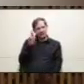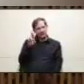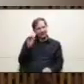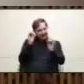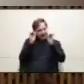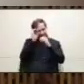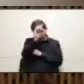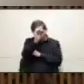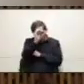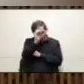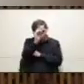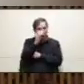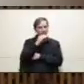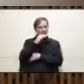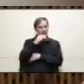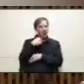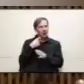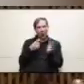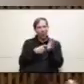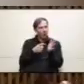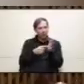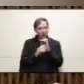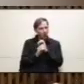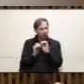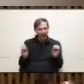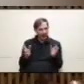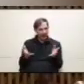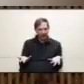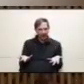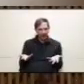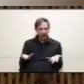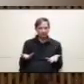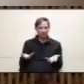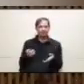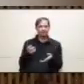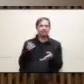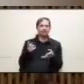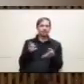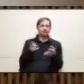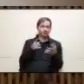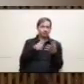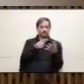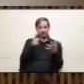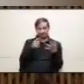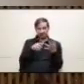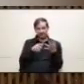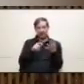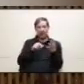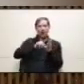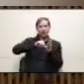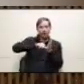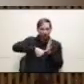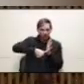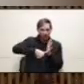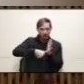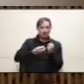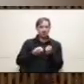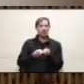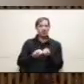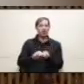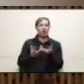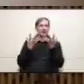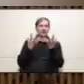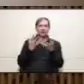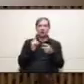So then we speak about the grants. The majority of the grants that were not spent, let's look at